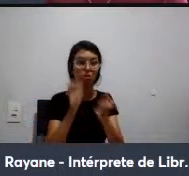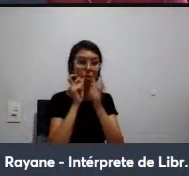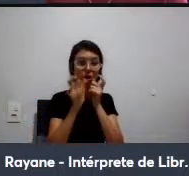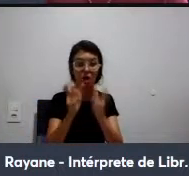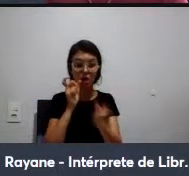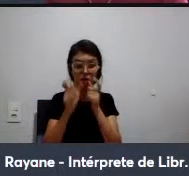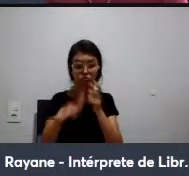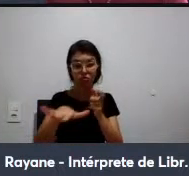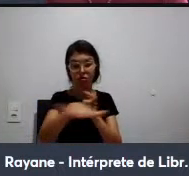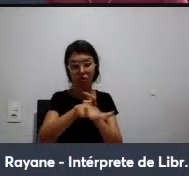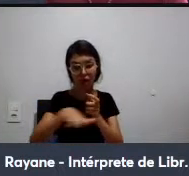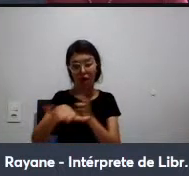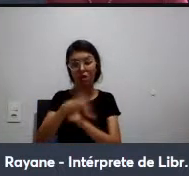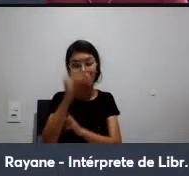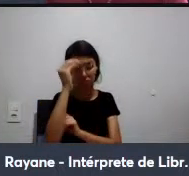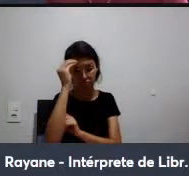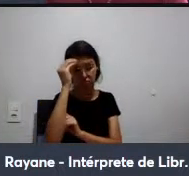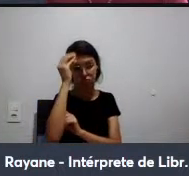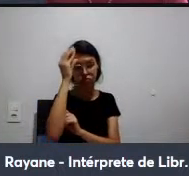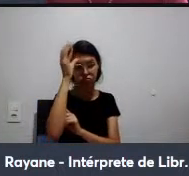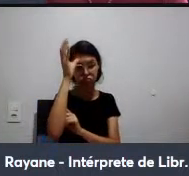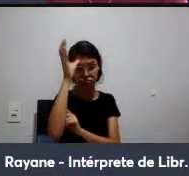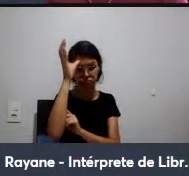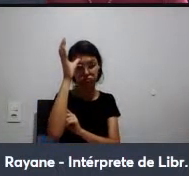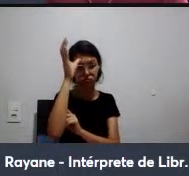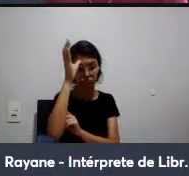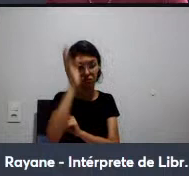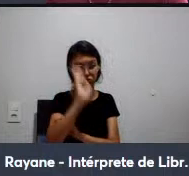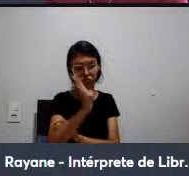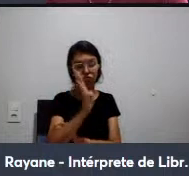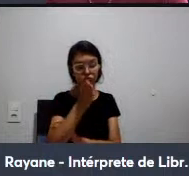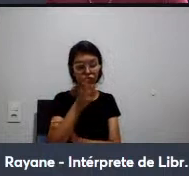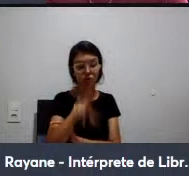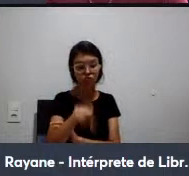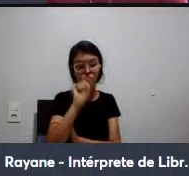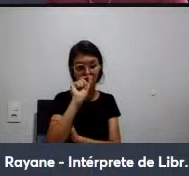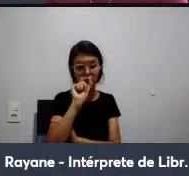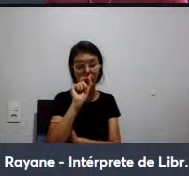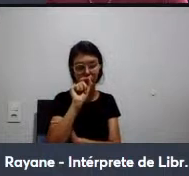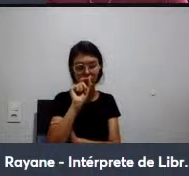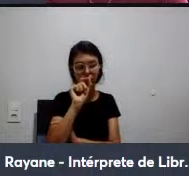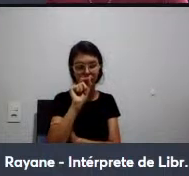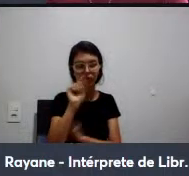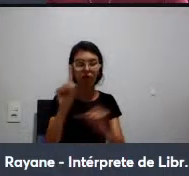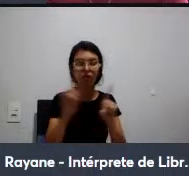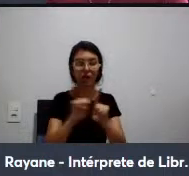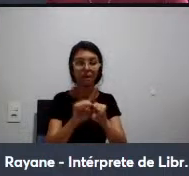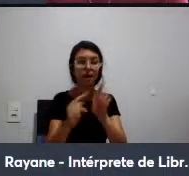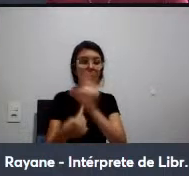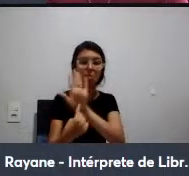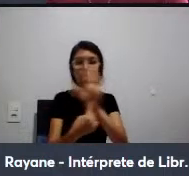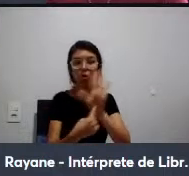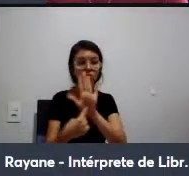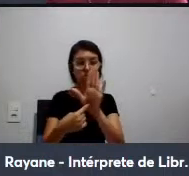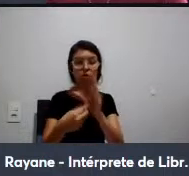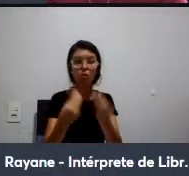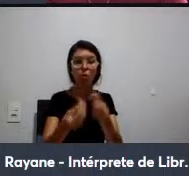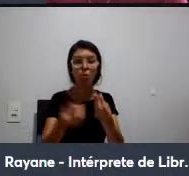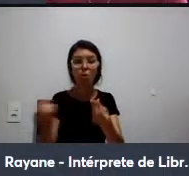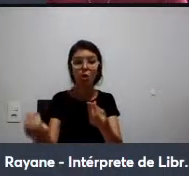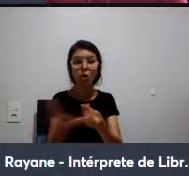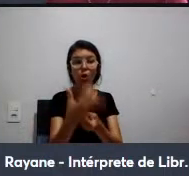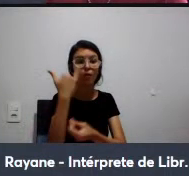de conhecimento previamente estabelecido e mostrando onde minhas novas ideias começam